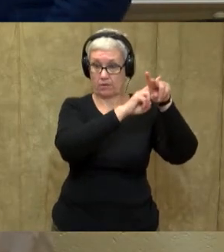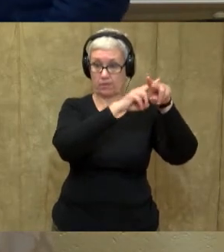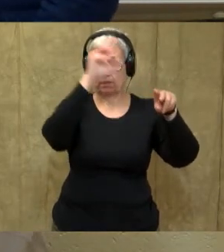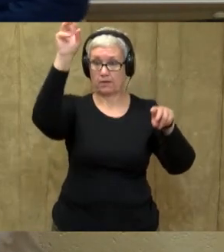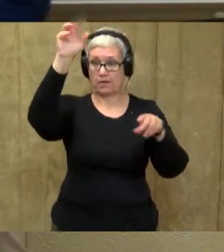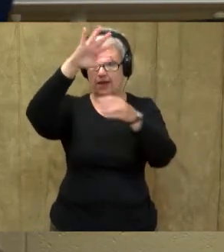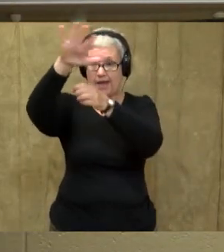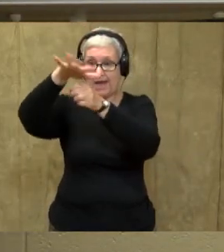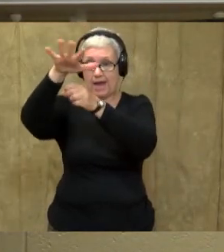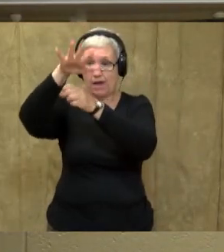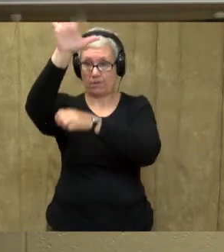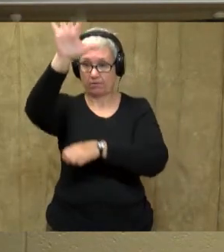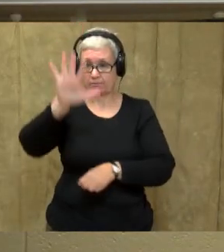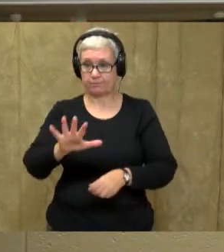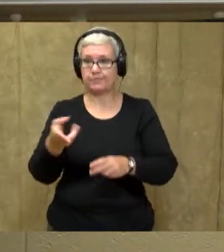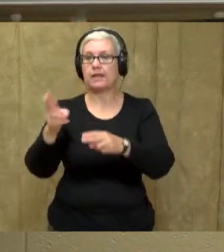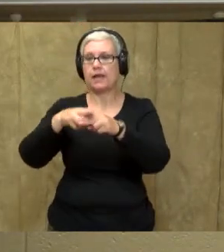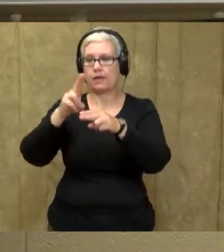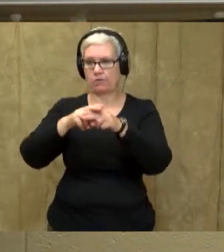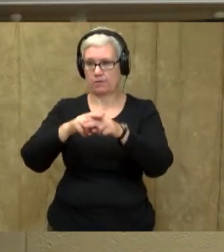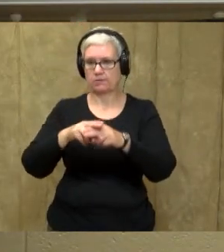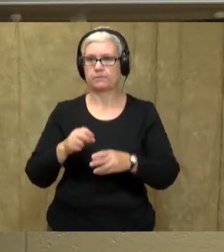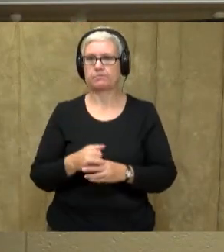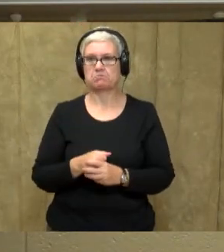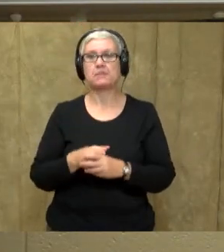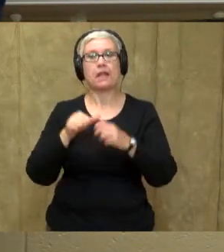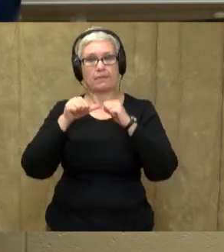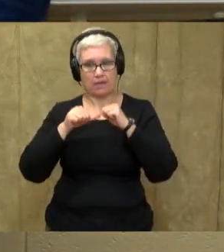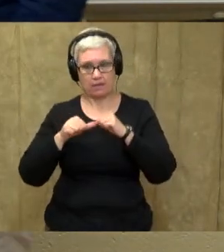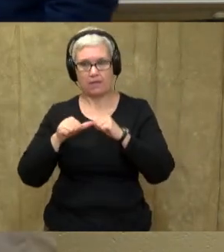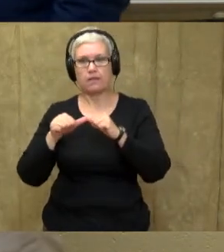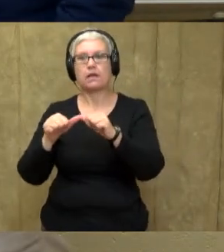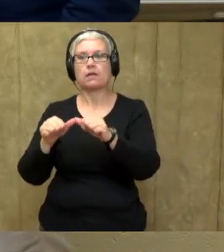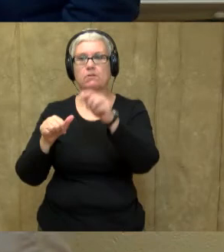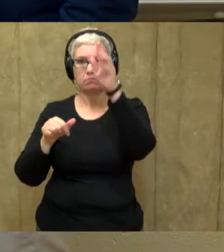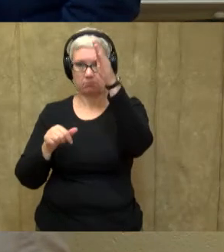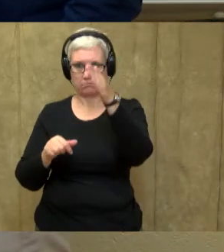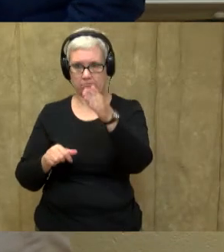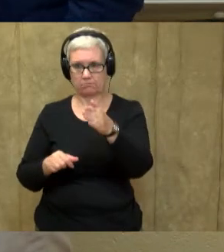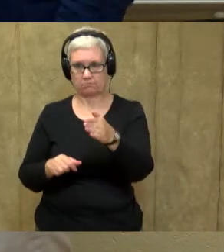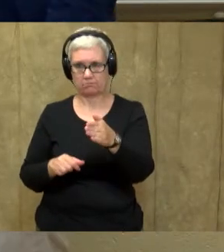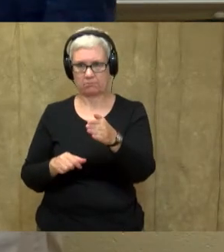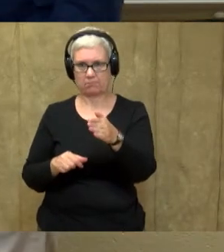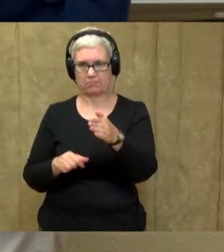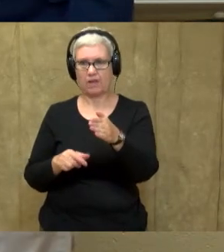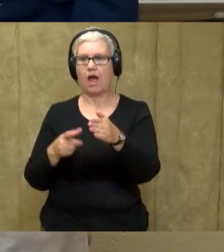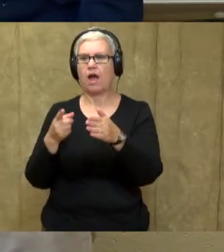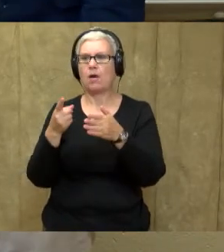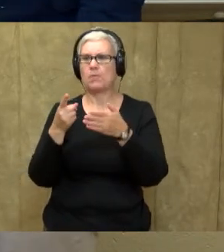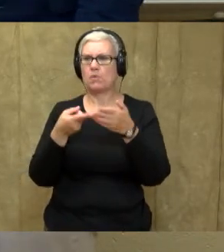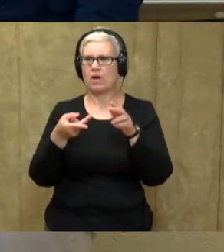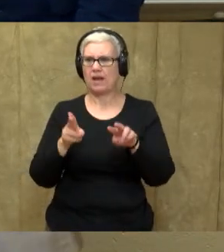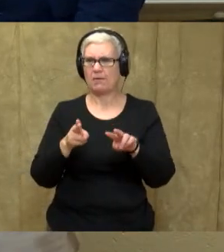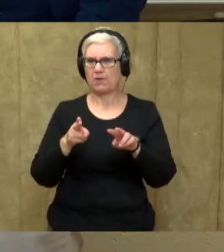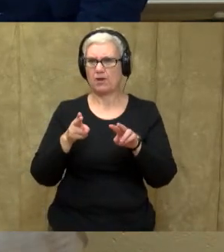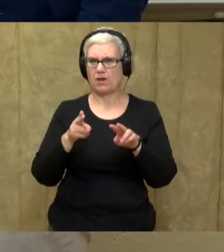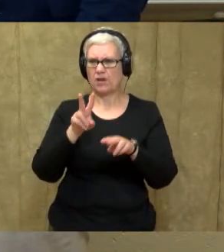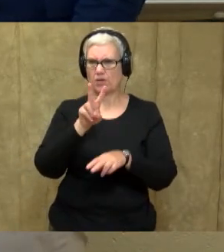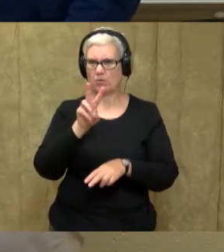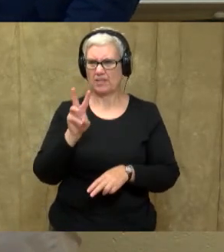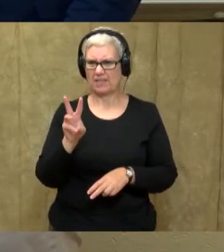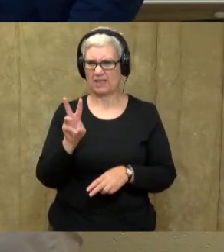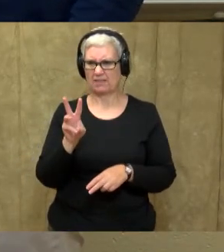last slide as well, right? And that's going to continue to hold true. But look at what happens when we get to the length of